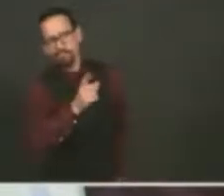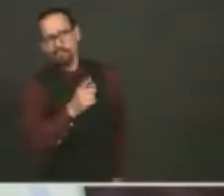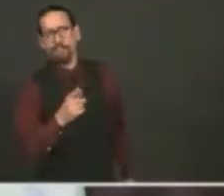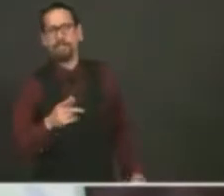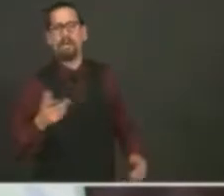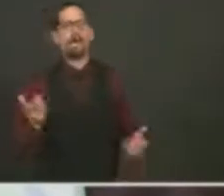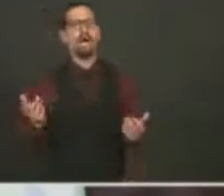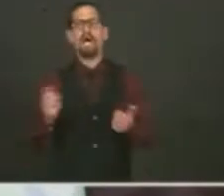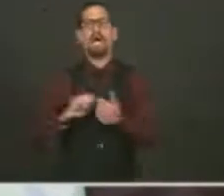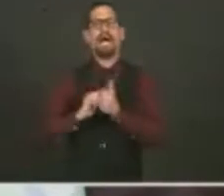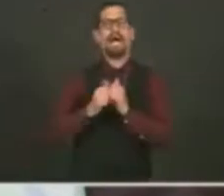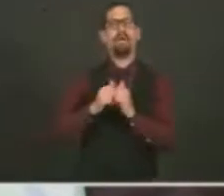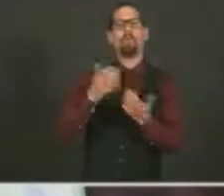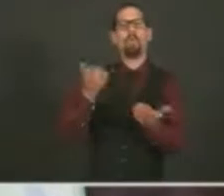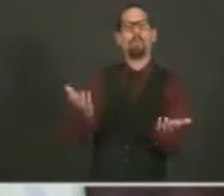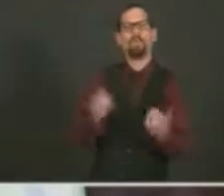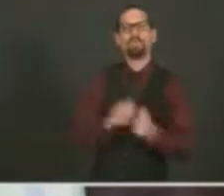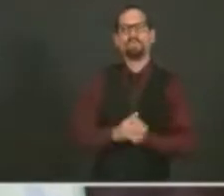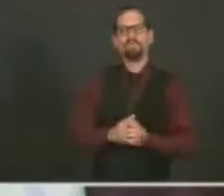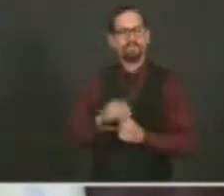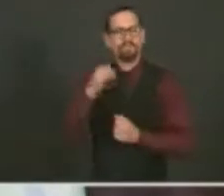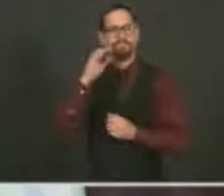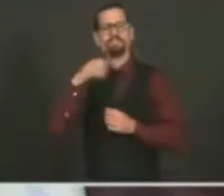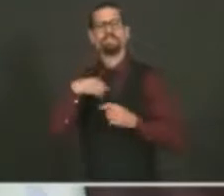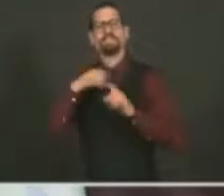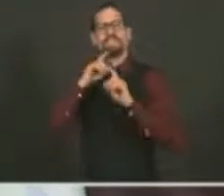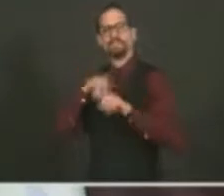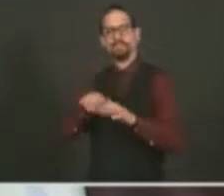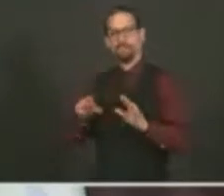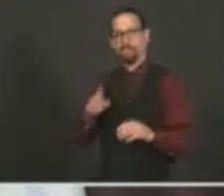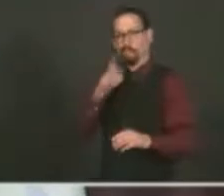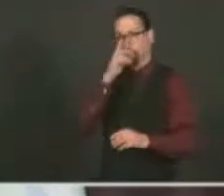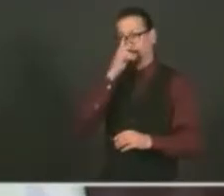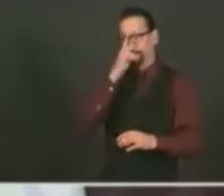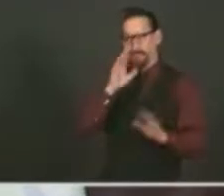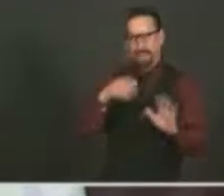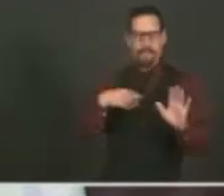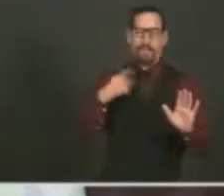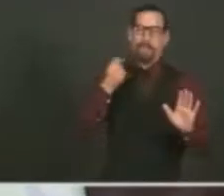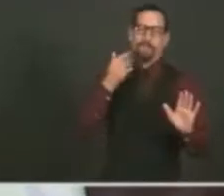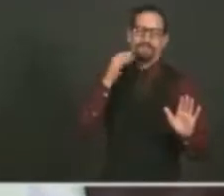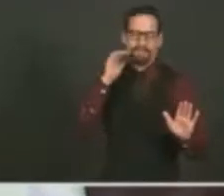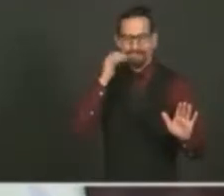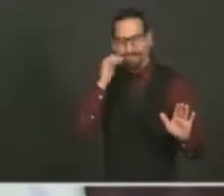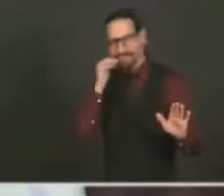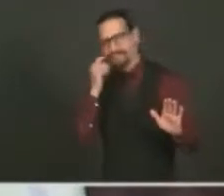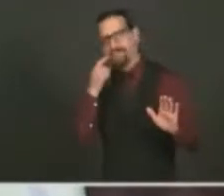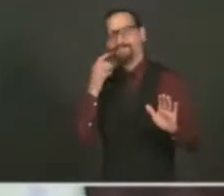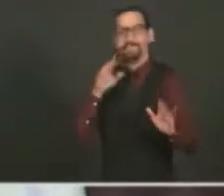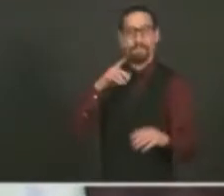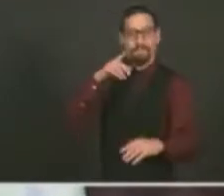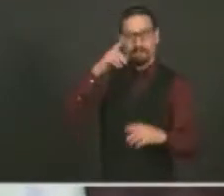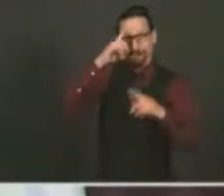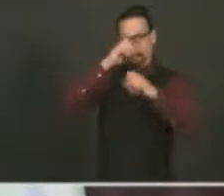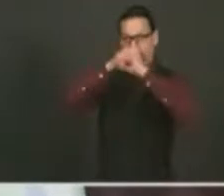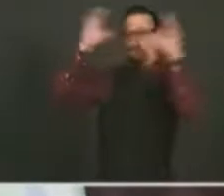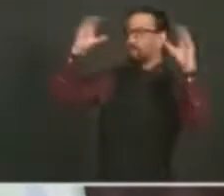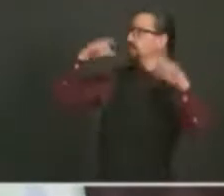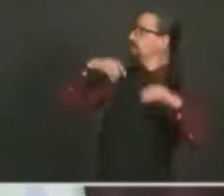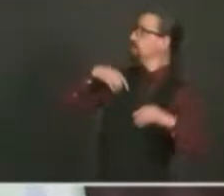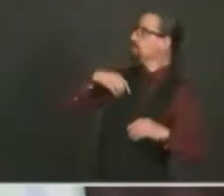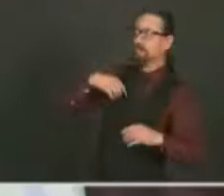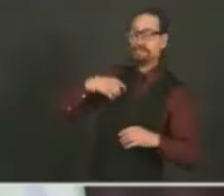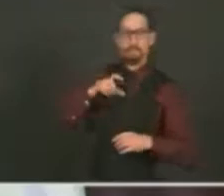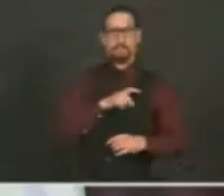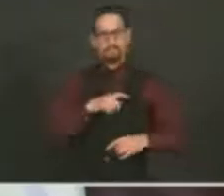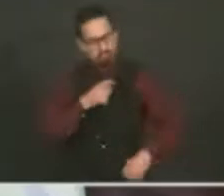gatherings if you're just going to visit a friend? Yeah, I shouldn't laugh because it's serious, although I had an image in my head. We're not going to do that. We are not going to